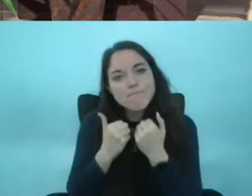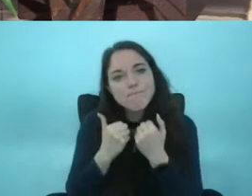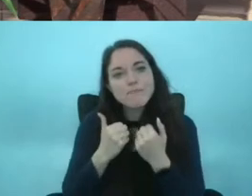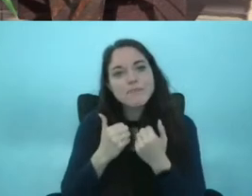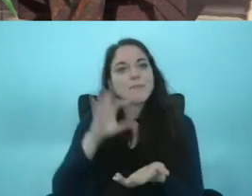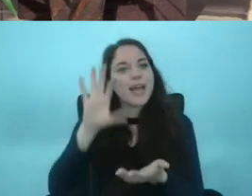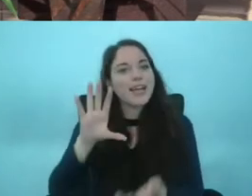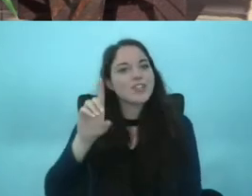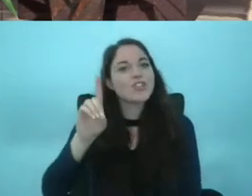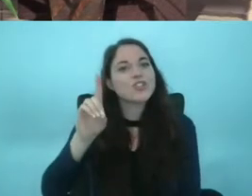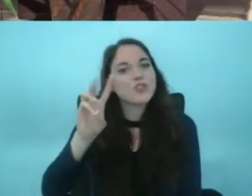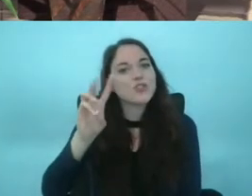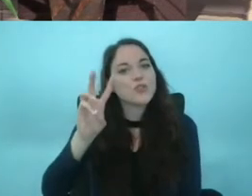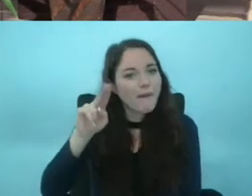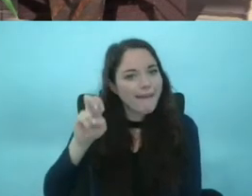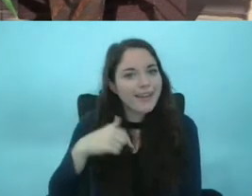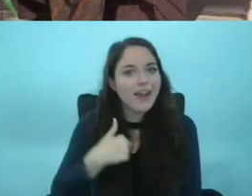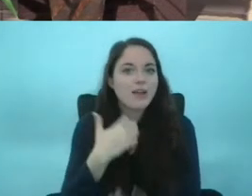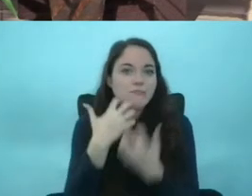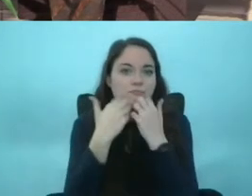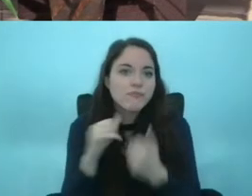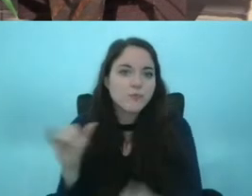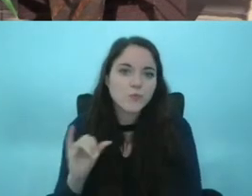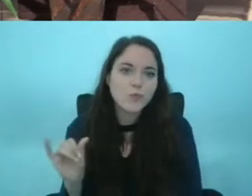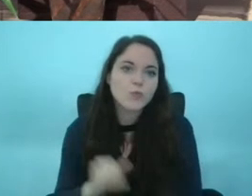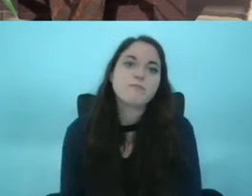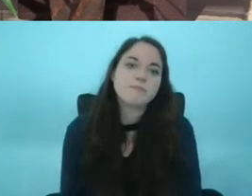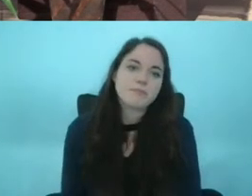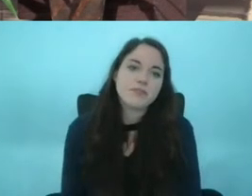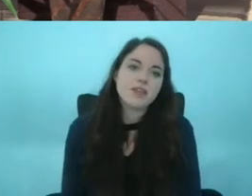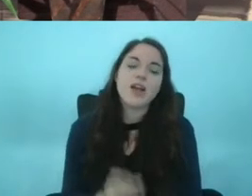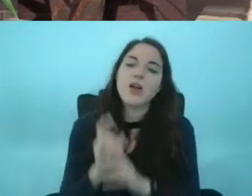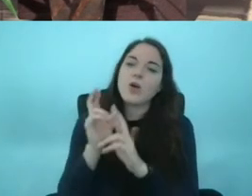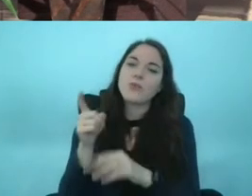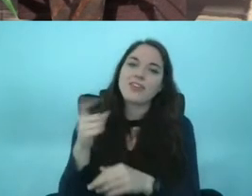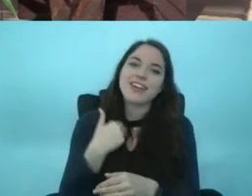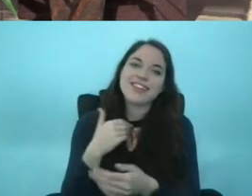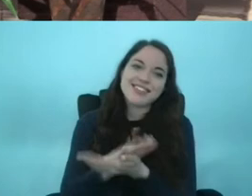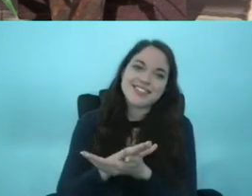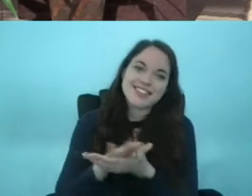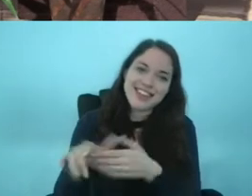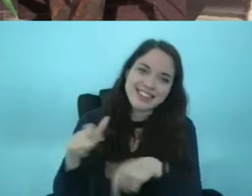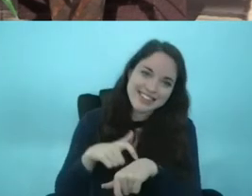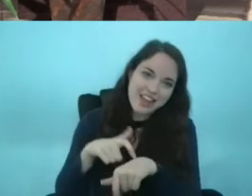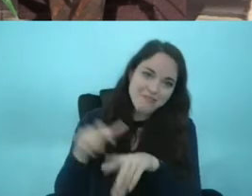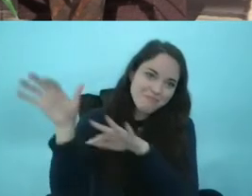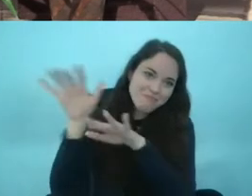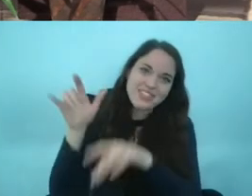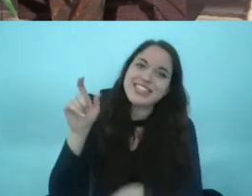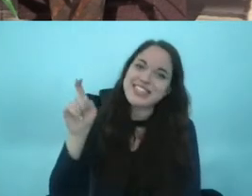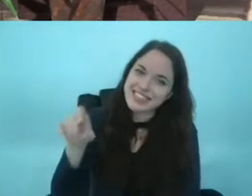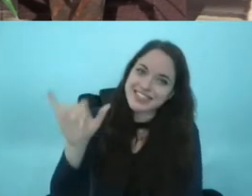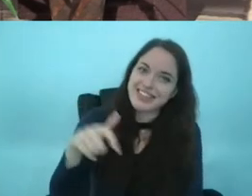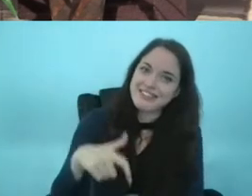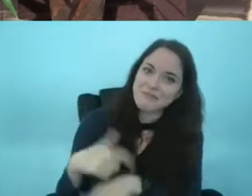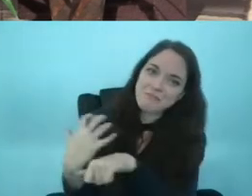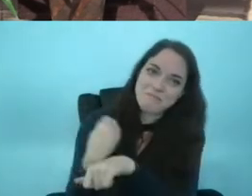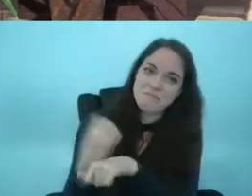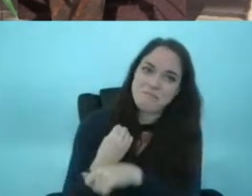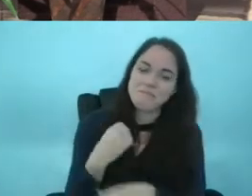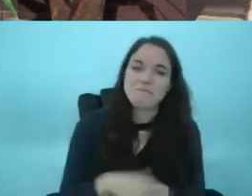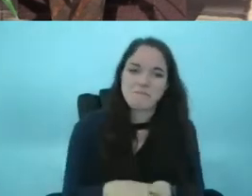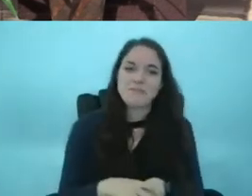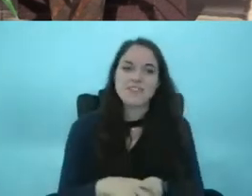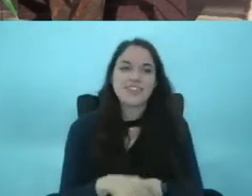is also there. I hope he's having a nice little time out, because he needs it. Yes. Amen.